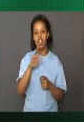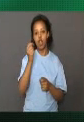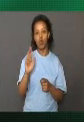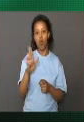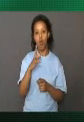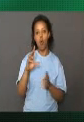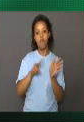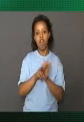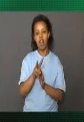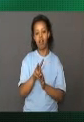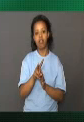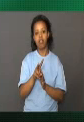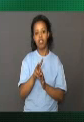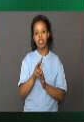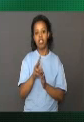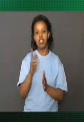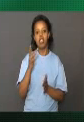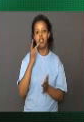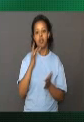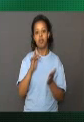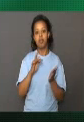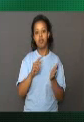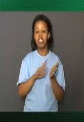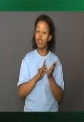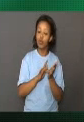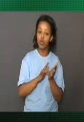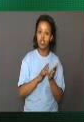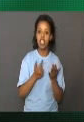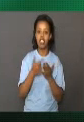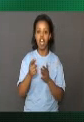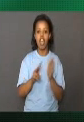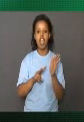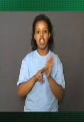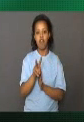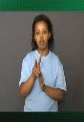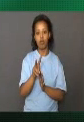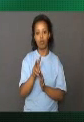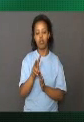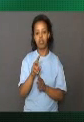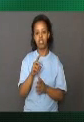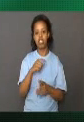antiretroviral drugs slow down the progression of HIV is true.